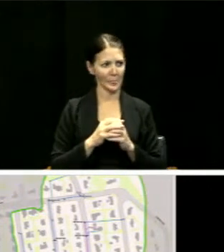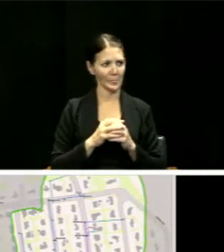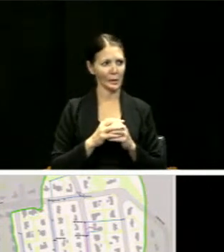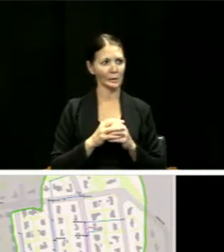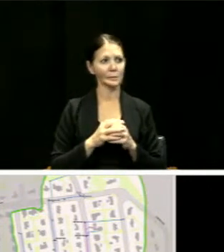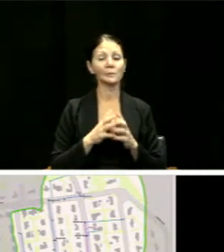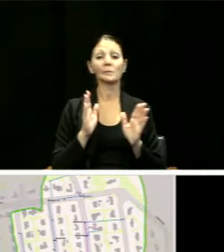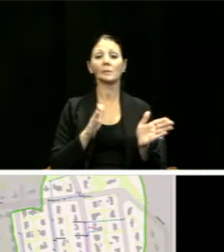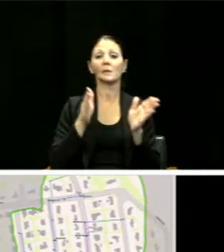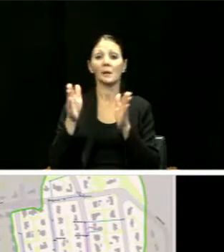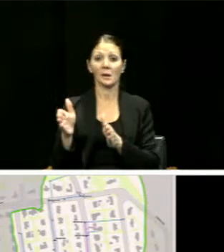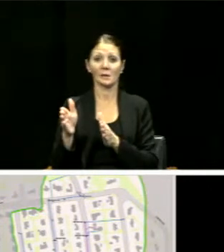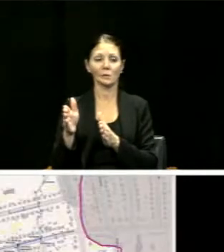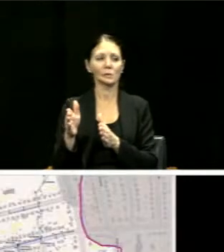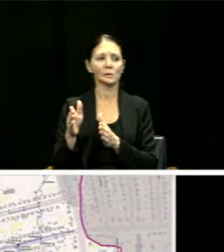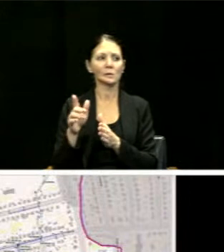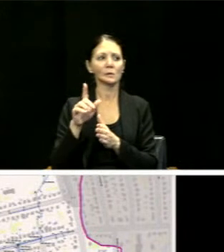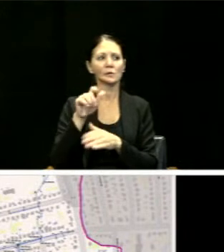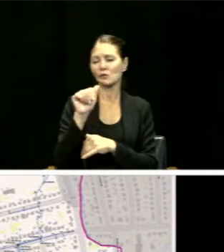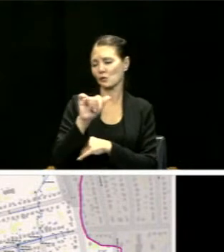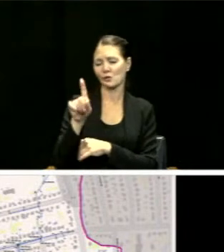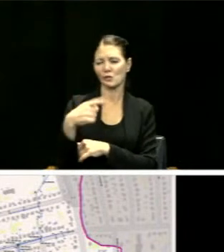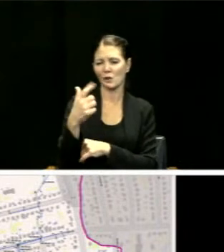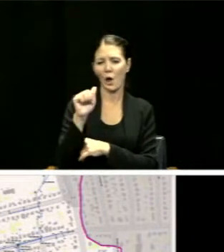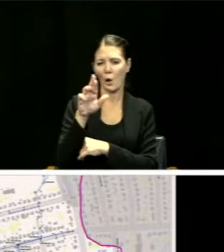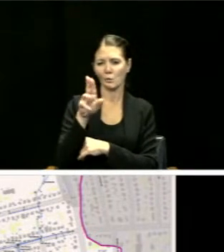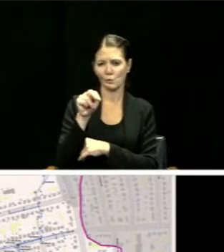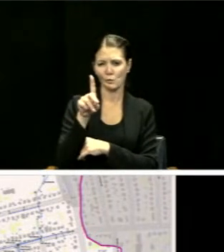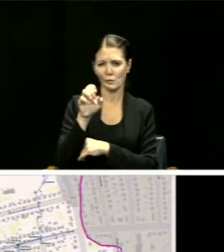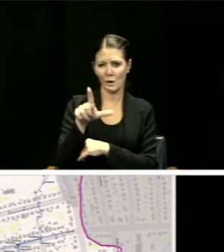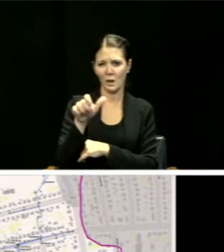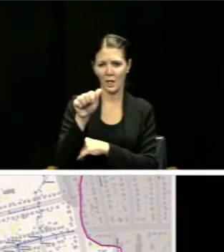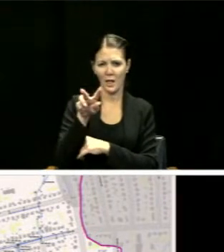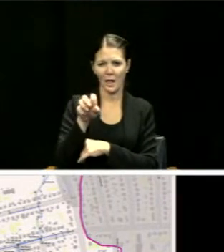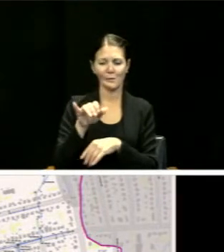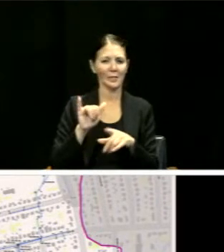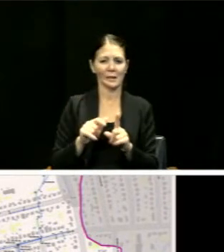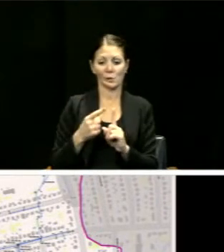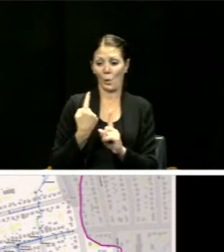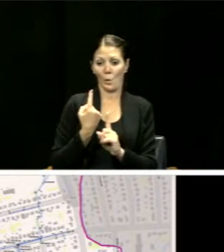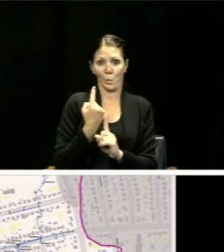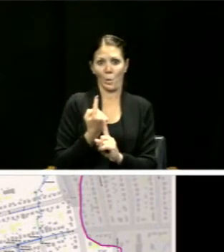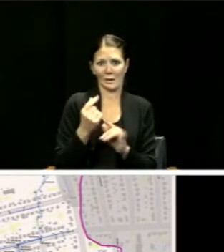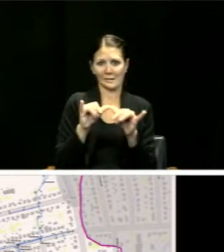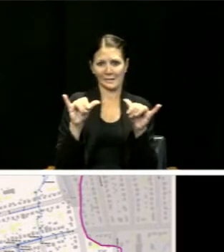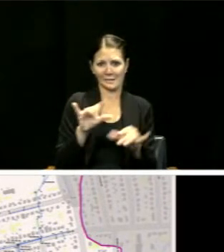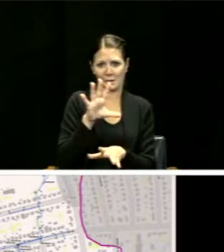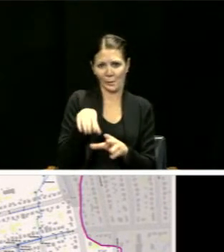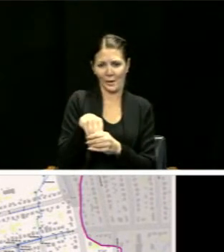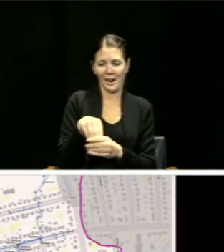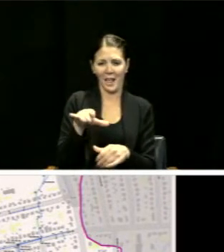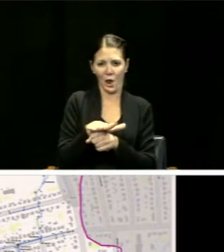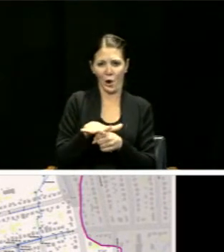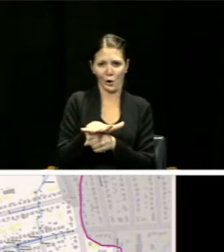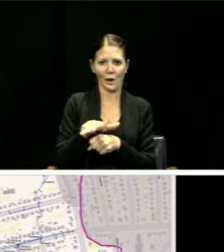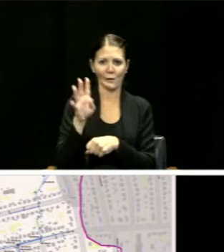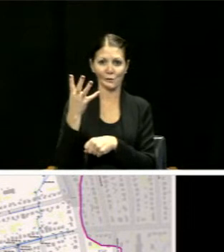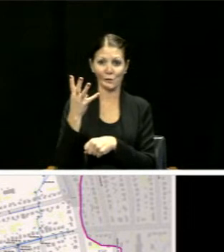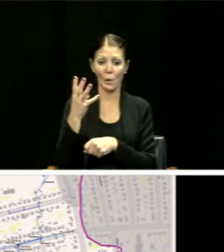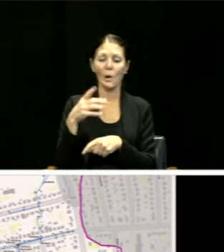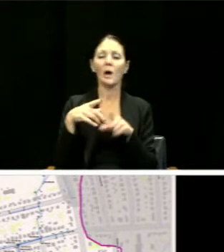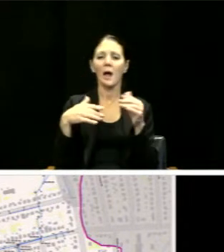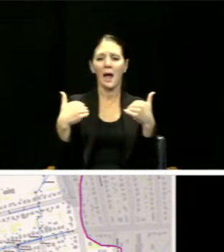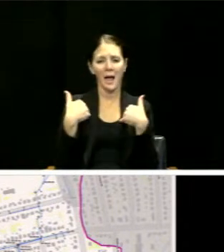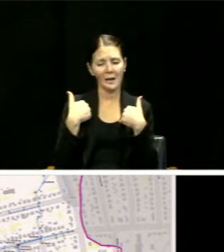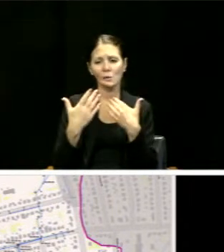The next one I'm going to go over is just Arundel Ave. So this is one system within area 4. And this one has approximately